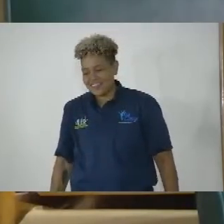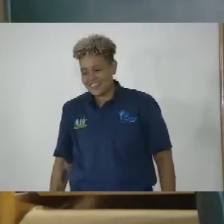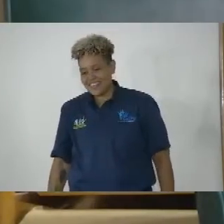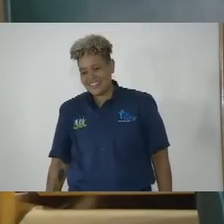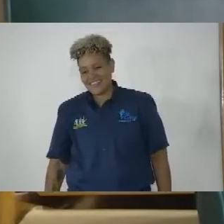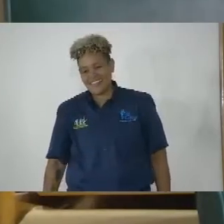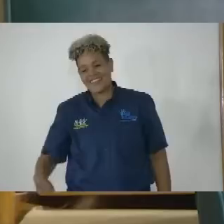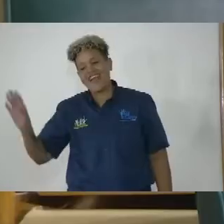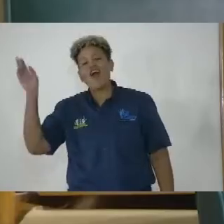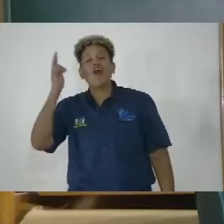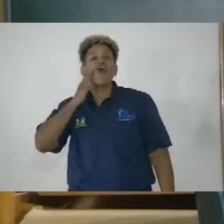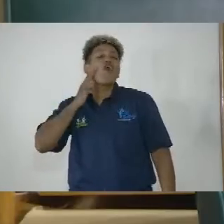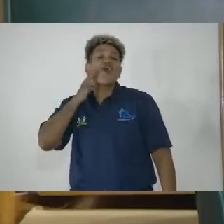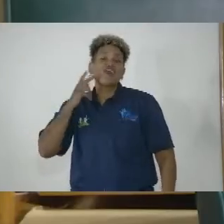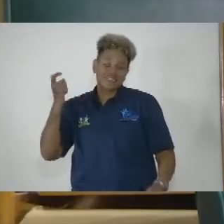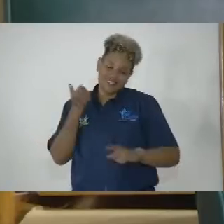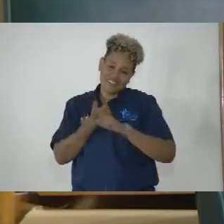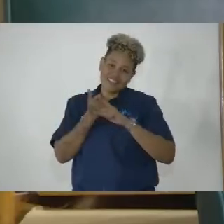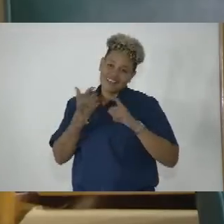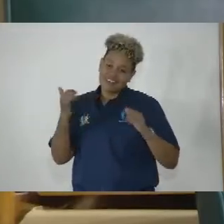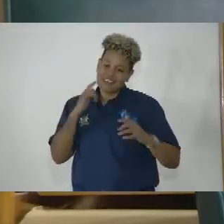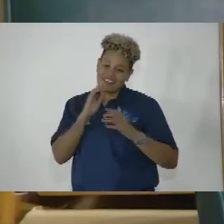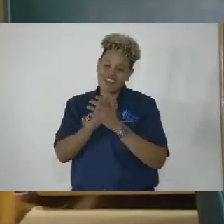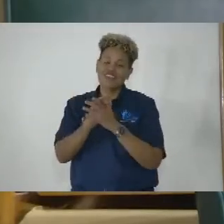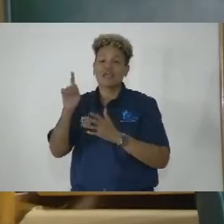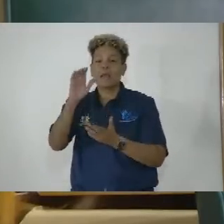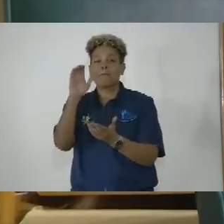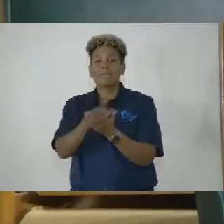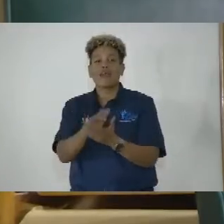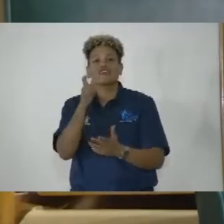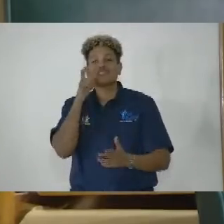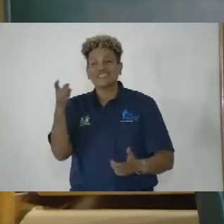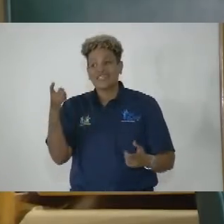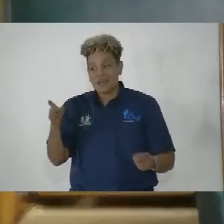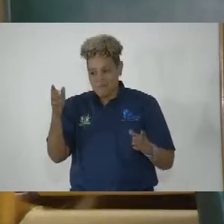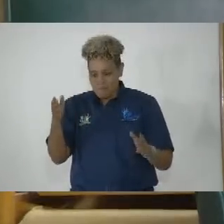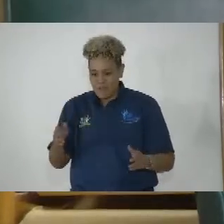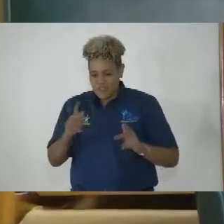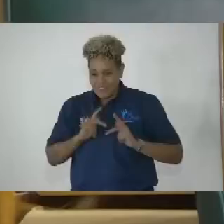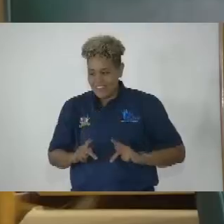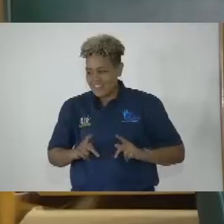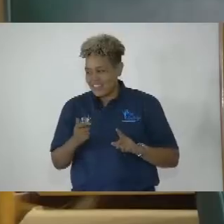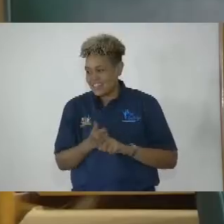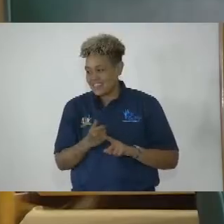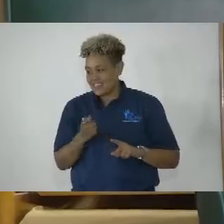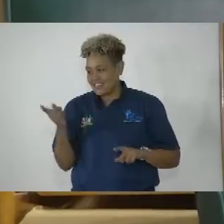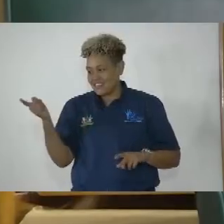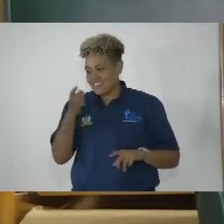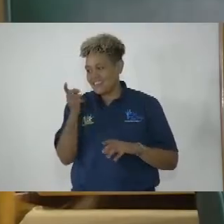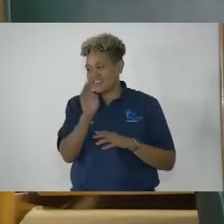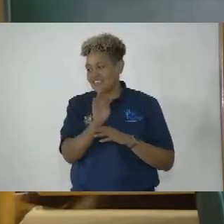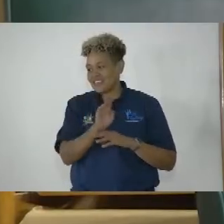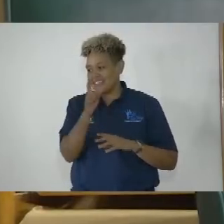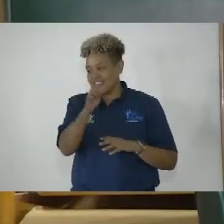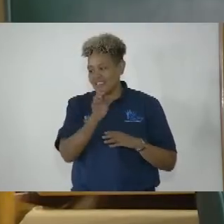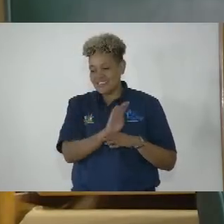And so that I could have congratulated him in person, as I recently